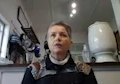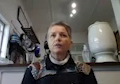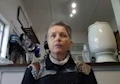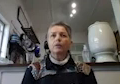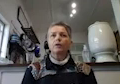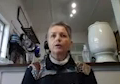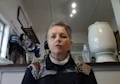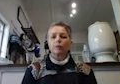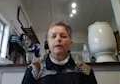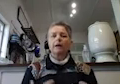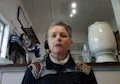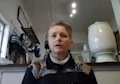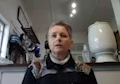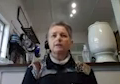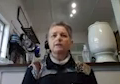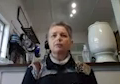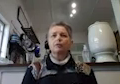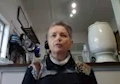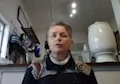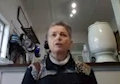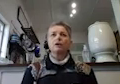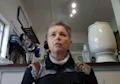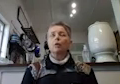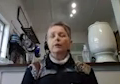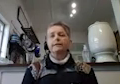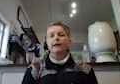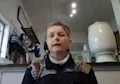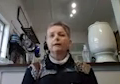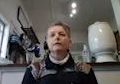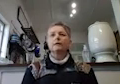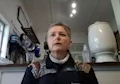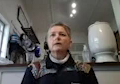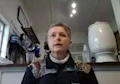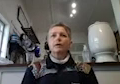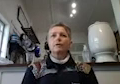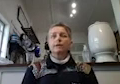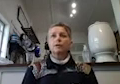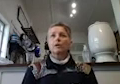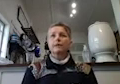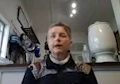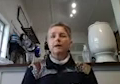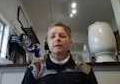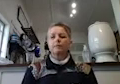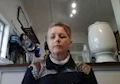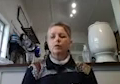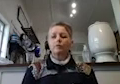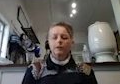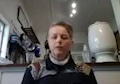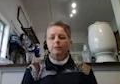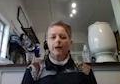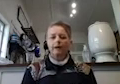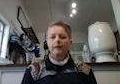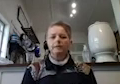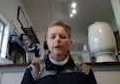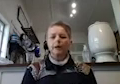have the burden of bringing evidence to prove what they're saying. So sometimes it can move